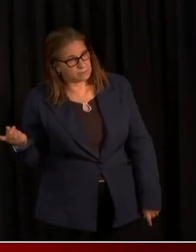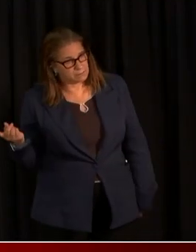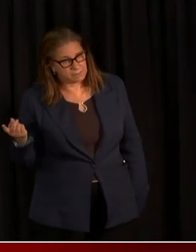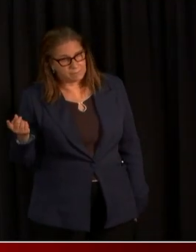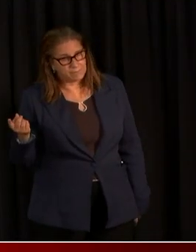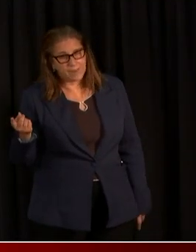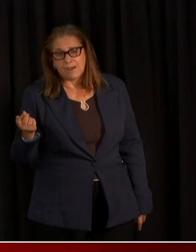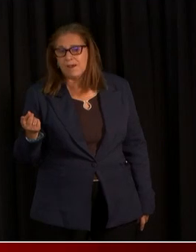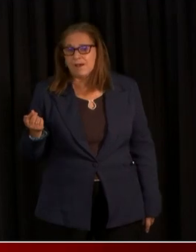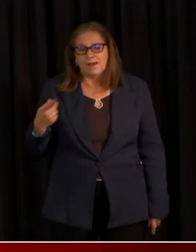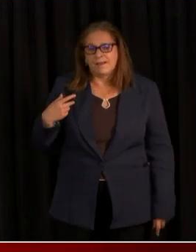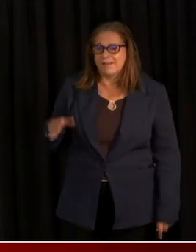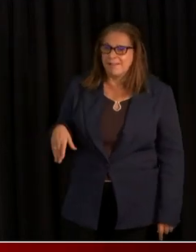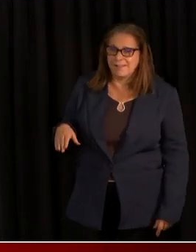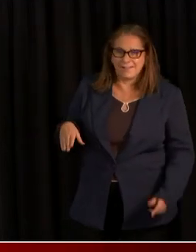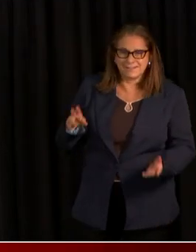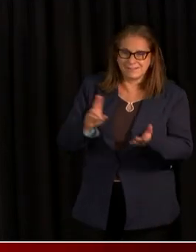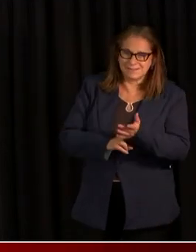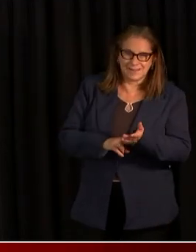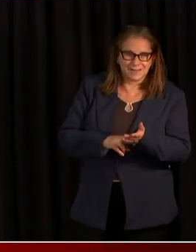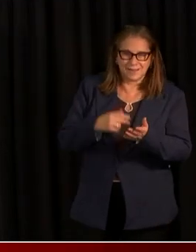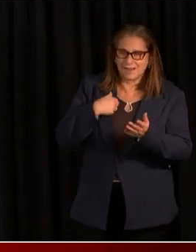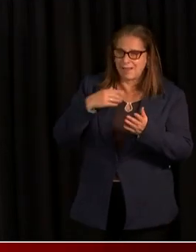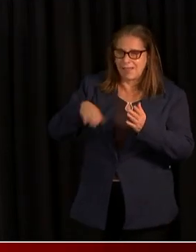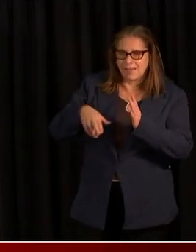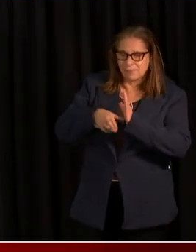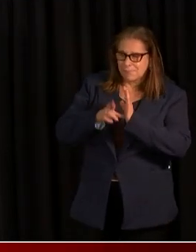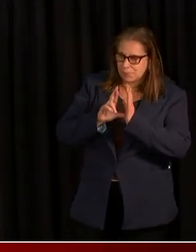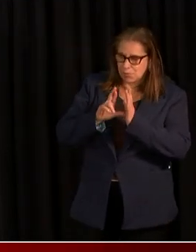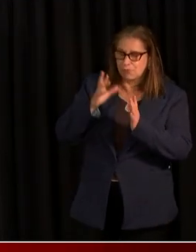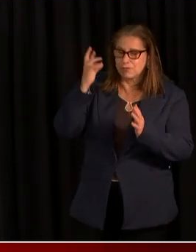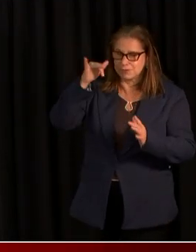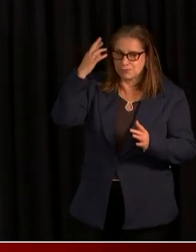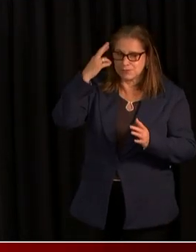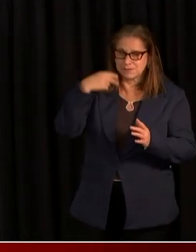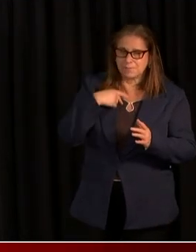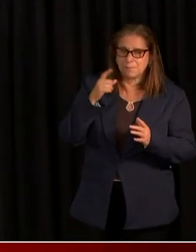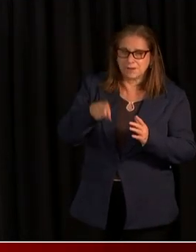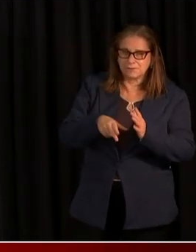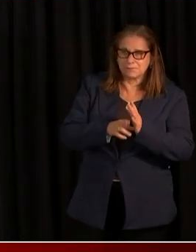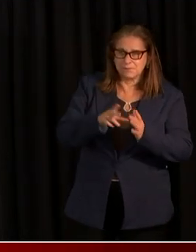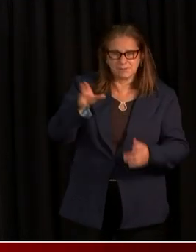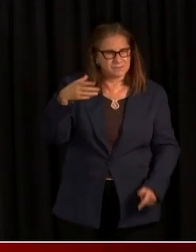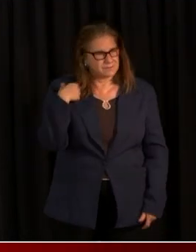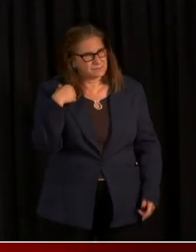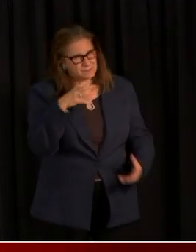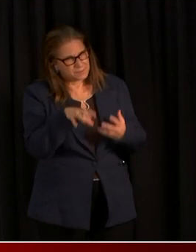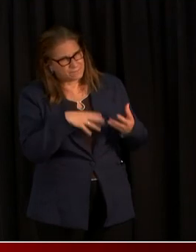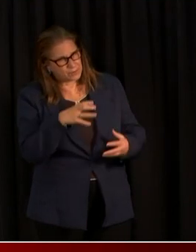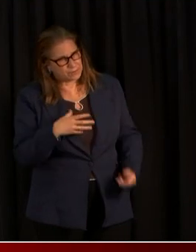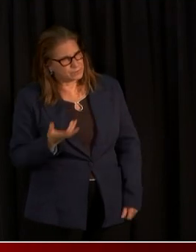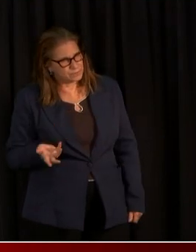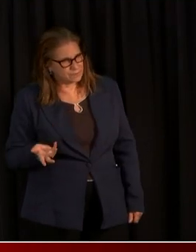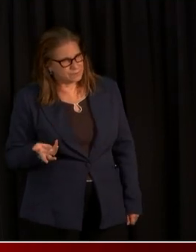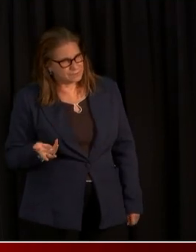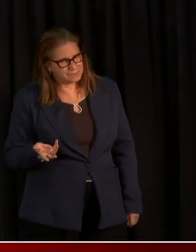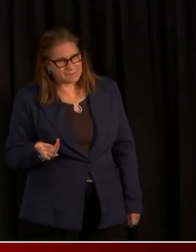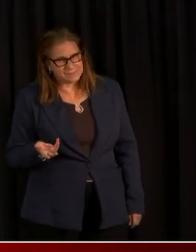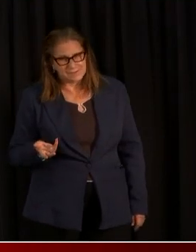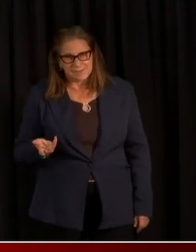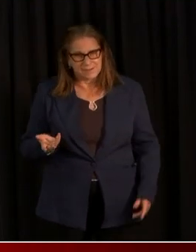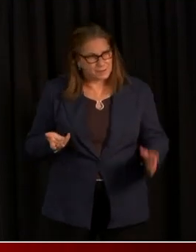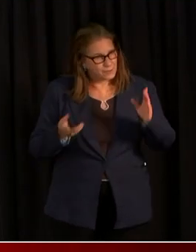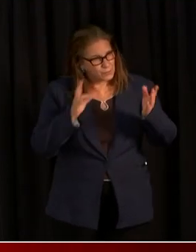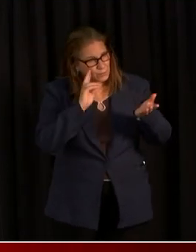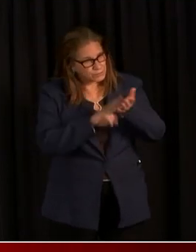have it to review, to sign or not to sign. I'm sorry, I'm confused. Why? Well, you are going to sign it